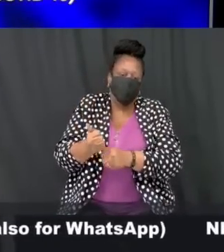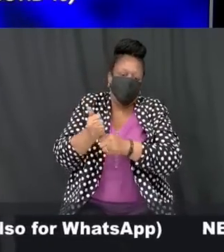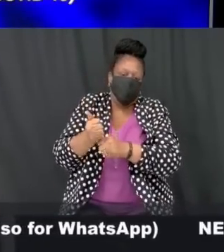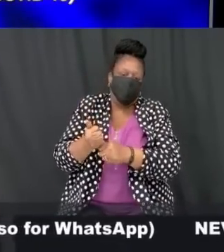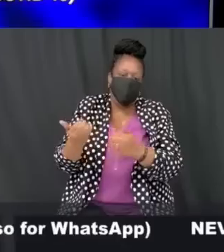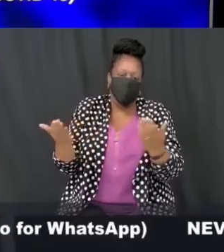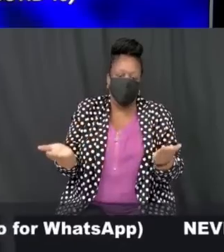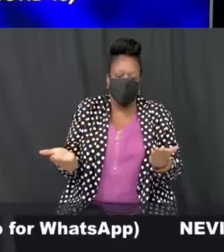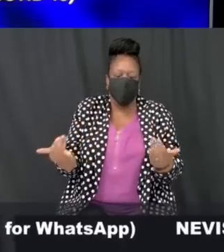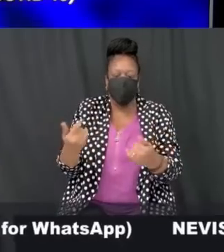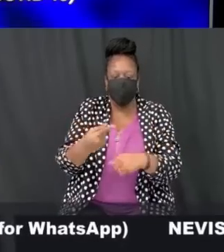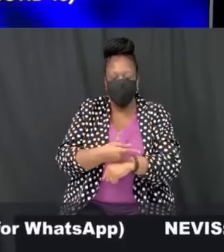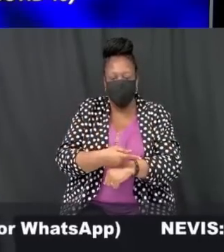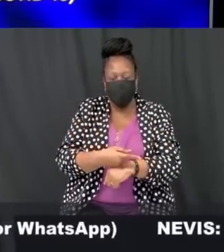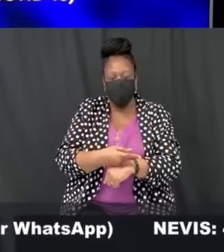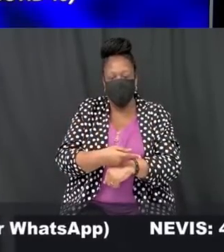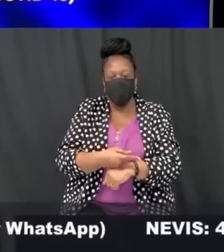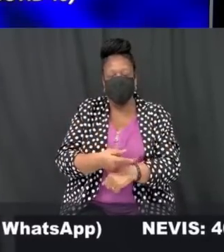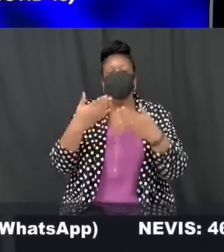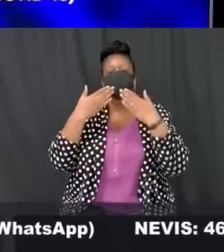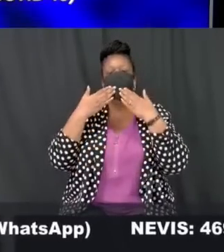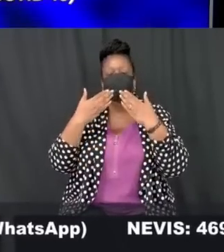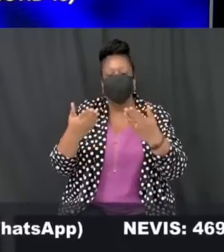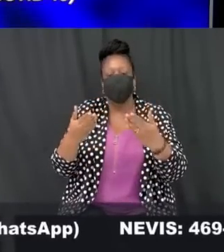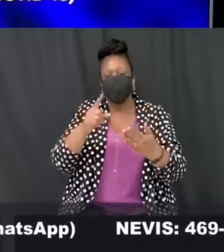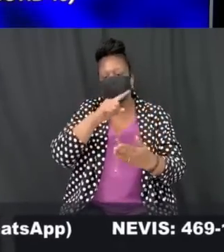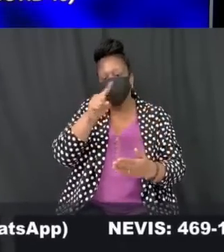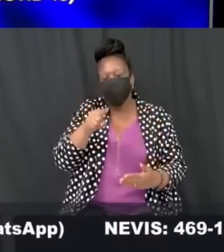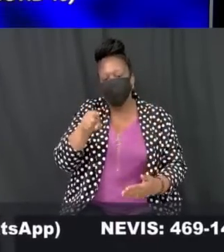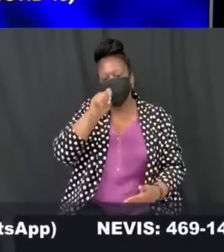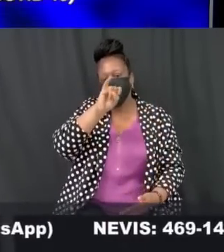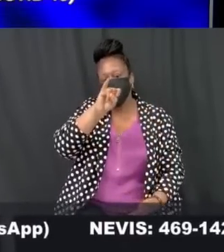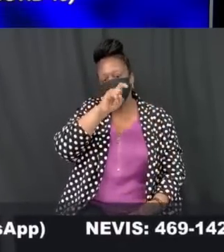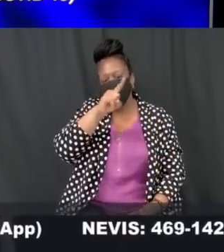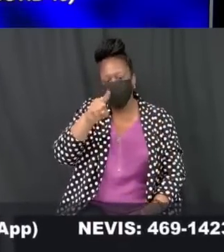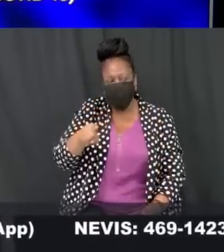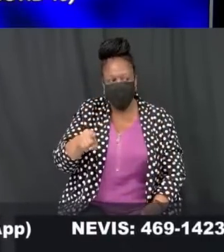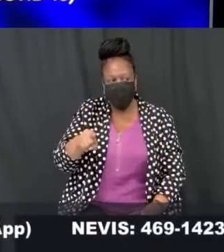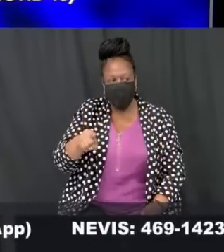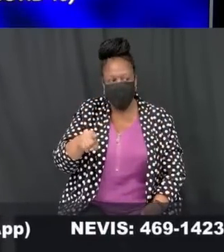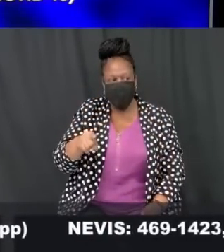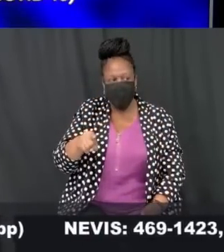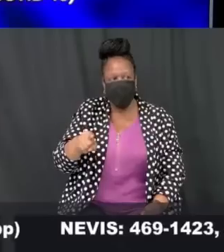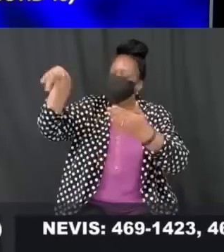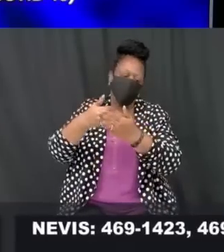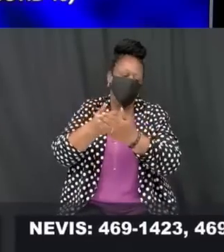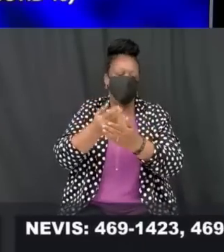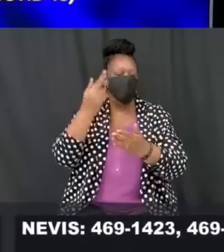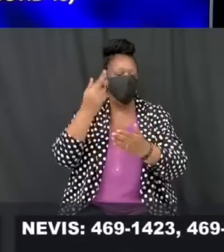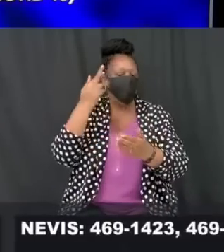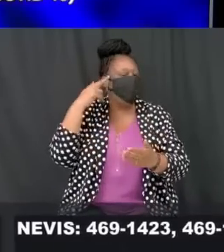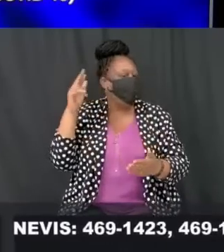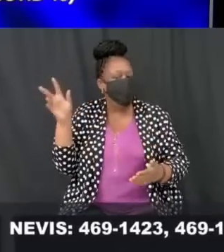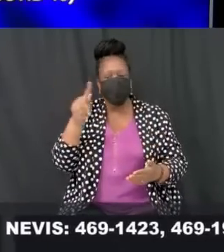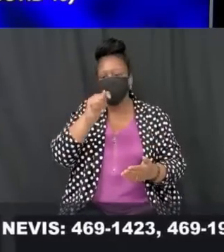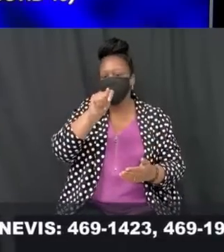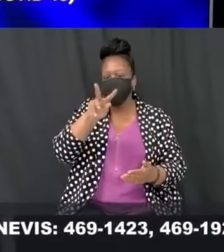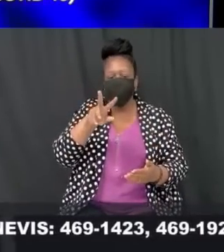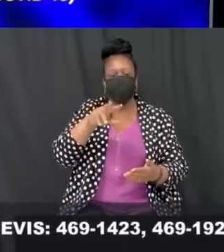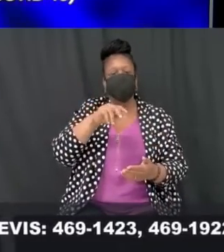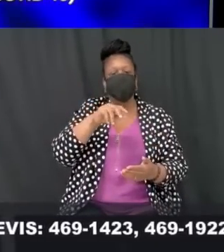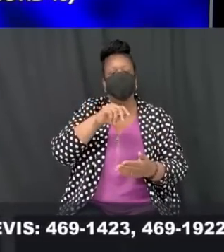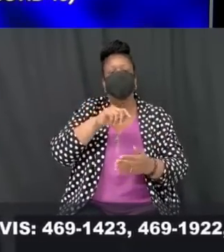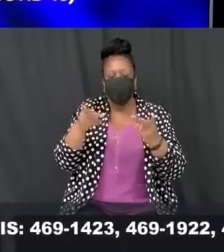thank ZIZ, and we continue to thank all the media houses in the Federation with us